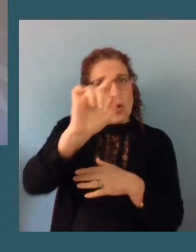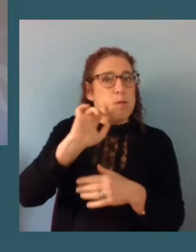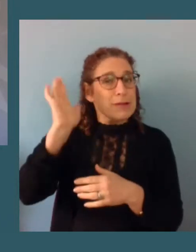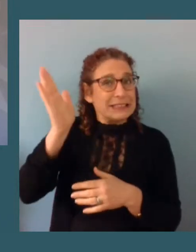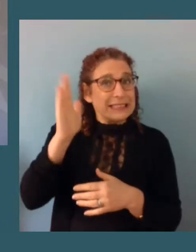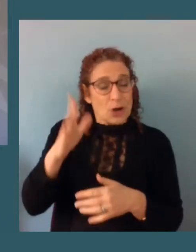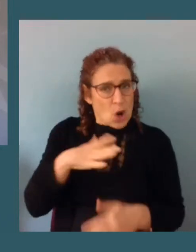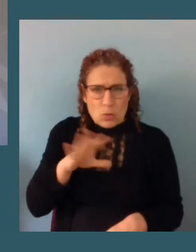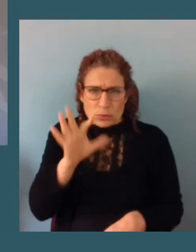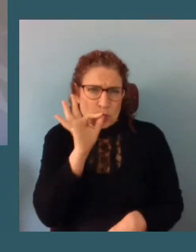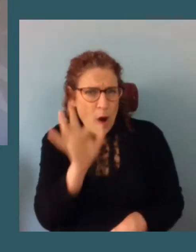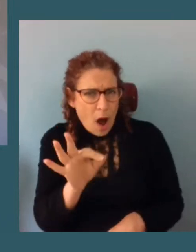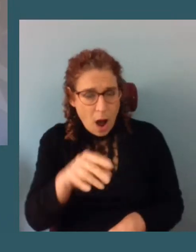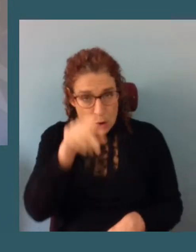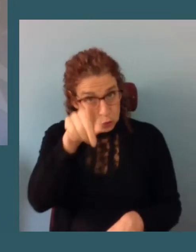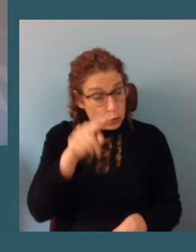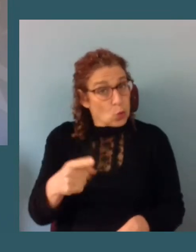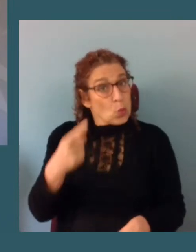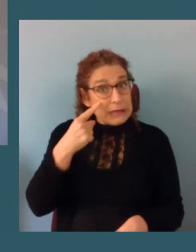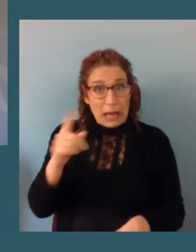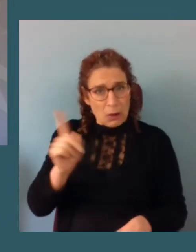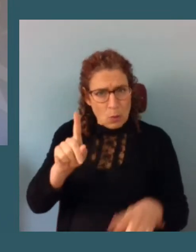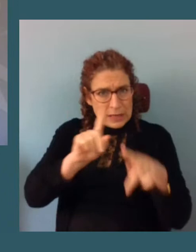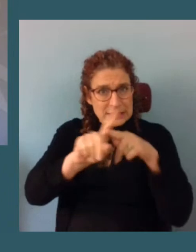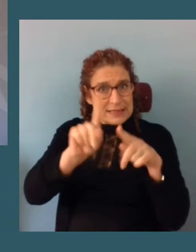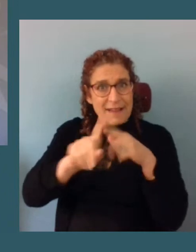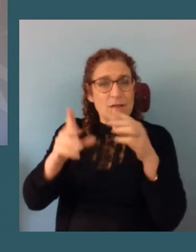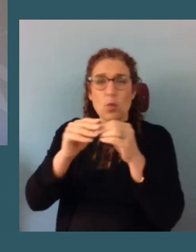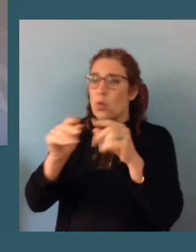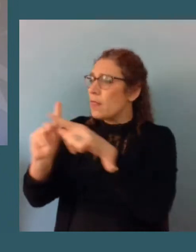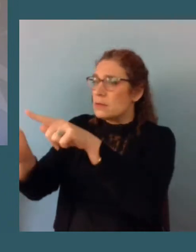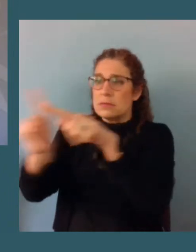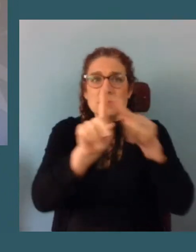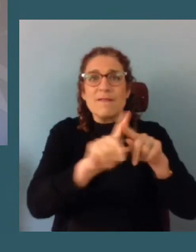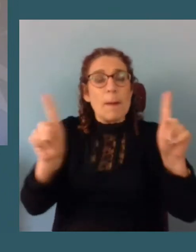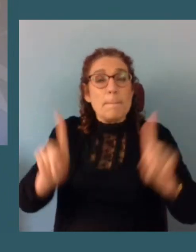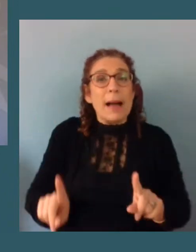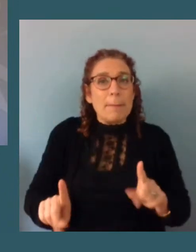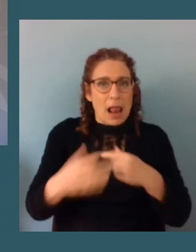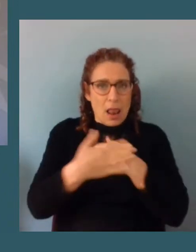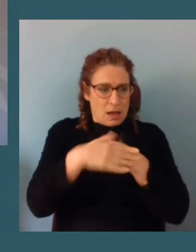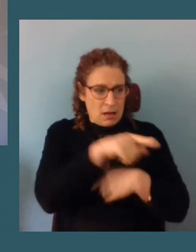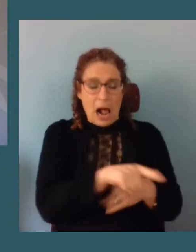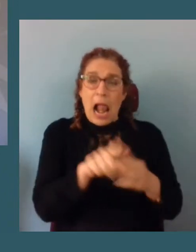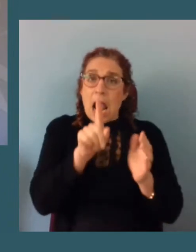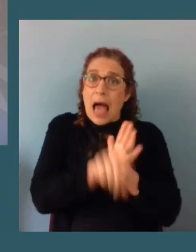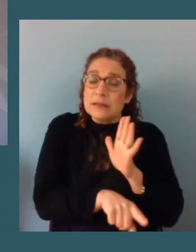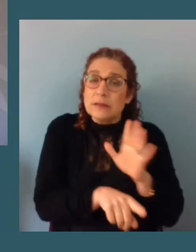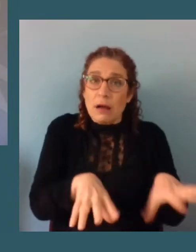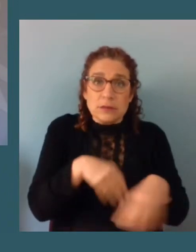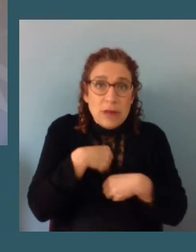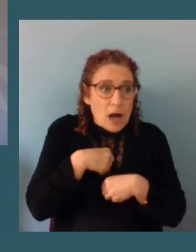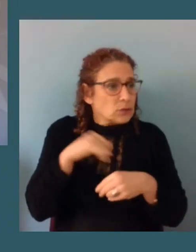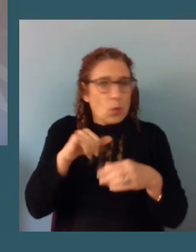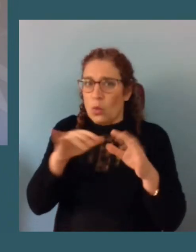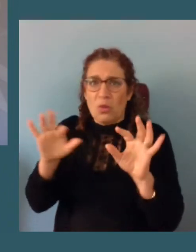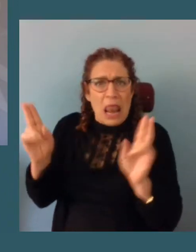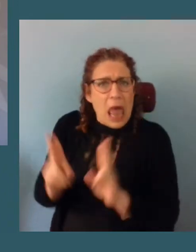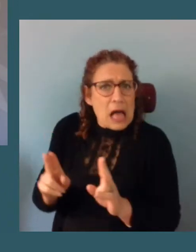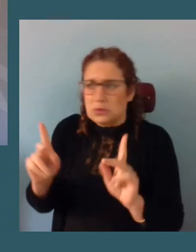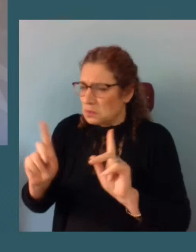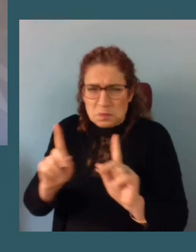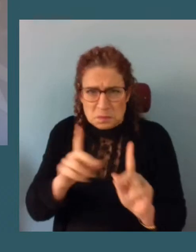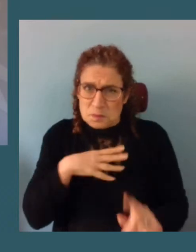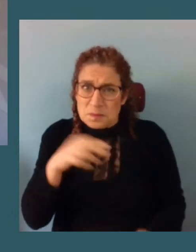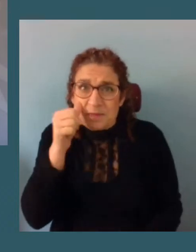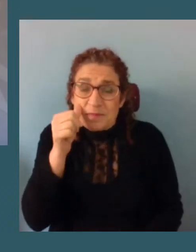in the onset of peanut allergy in eczema patients in different ethnicities? So this has been very